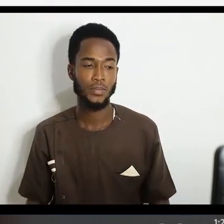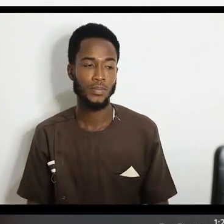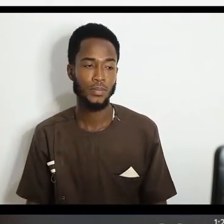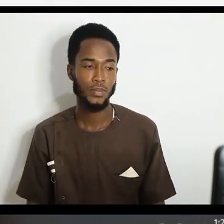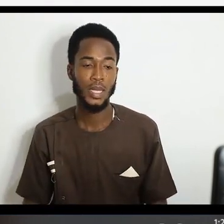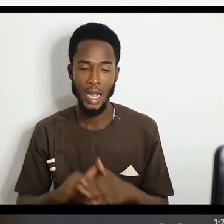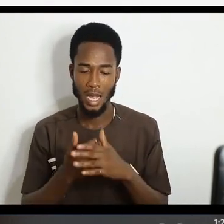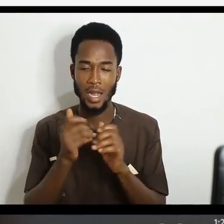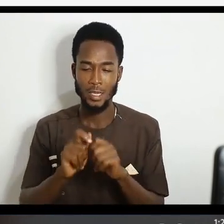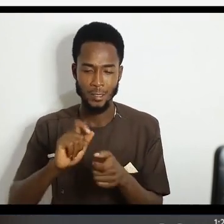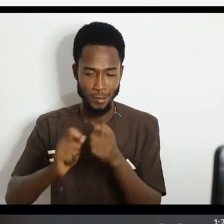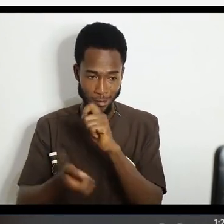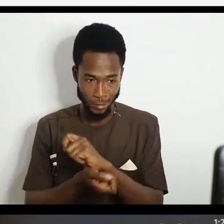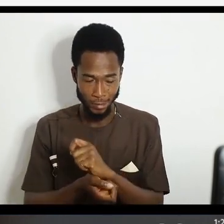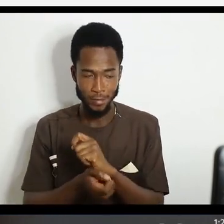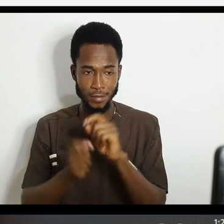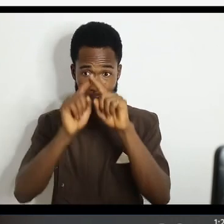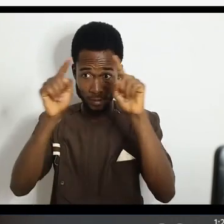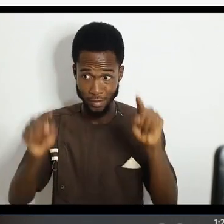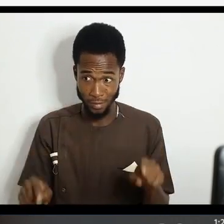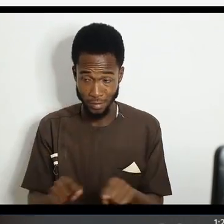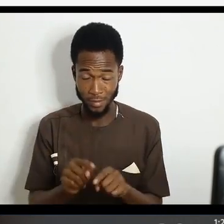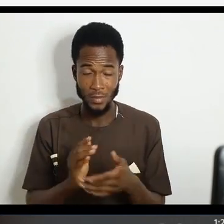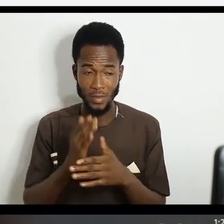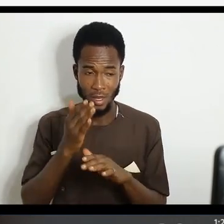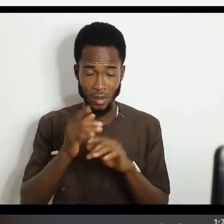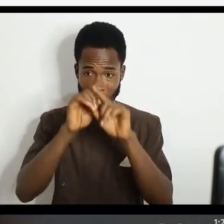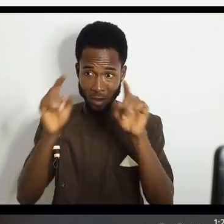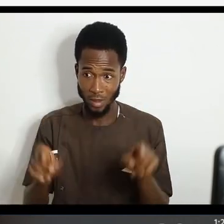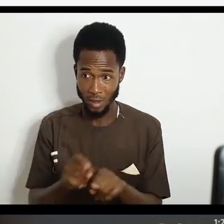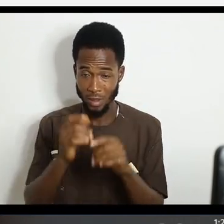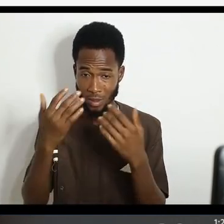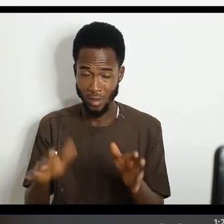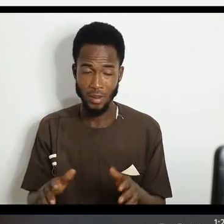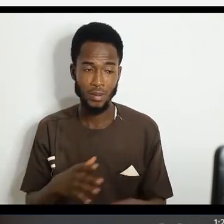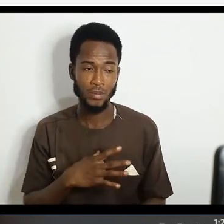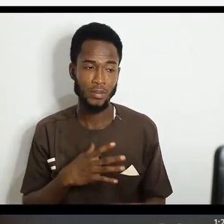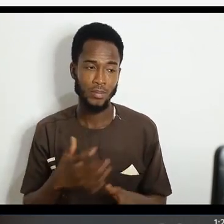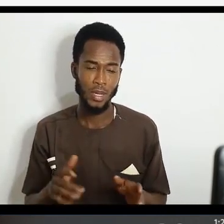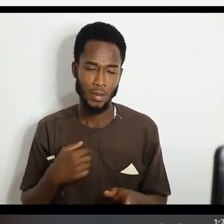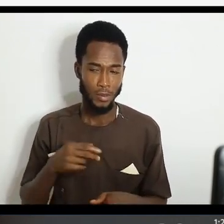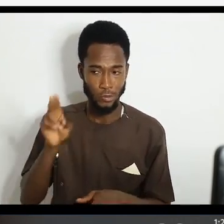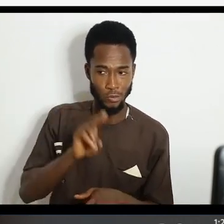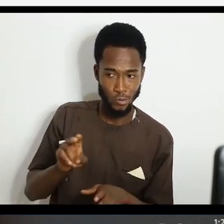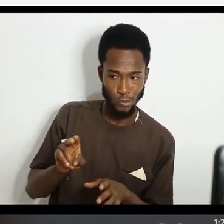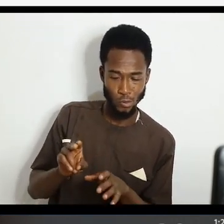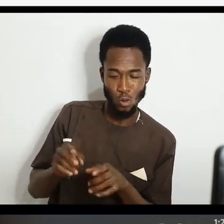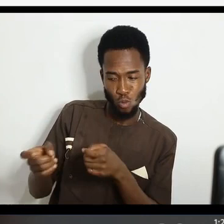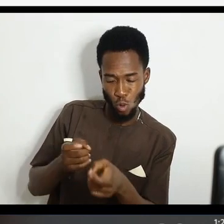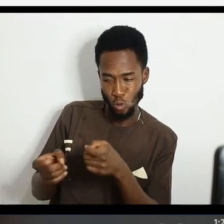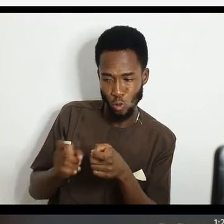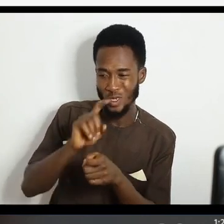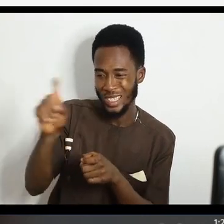OK. That's how you create this borderline. After creating it and you don't want it, I will use Ctrl Z to